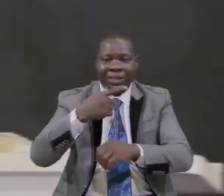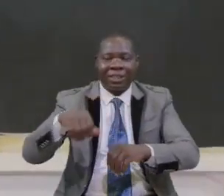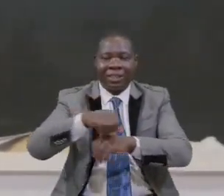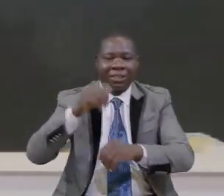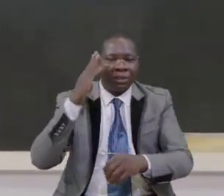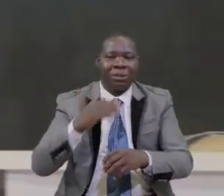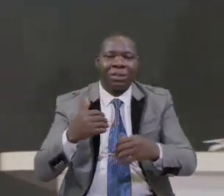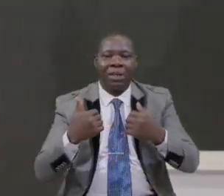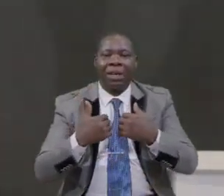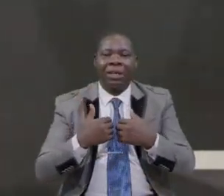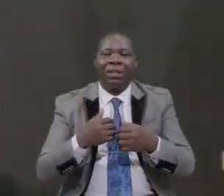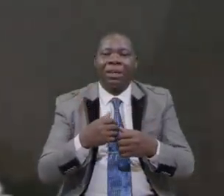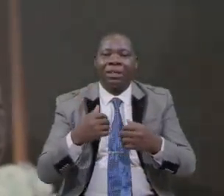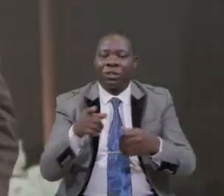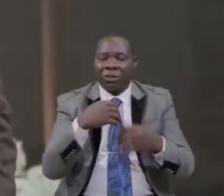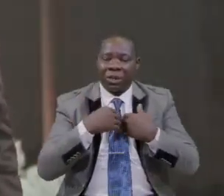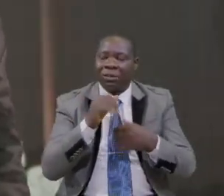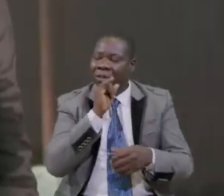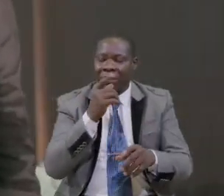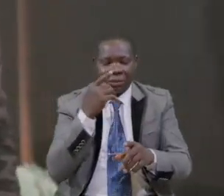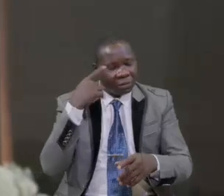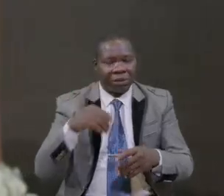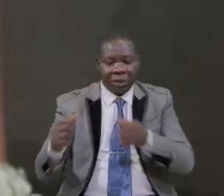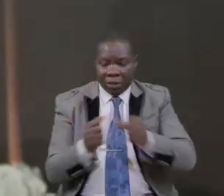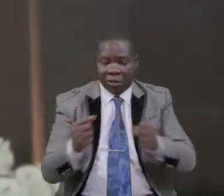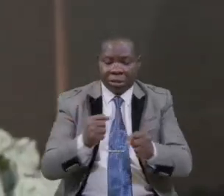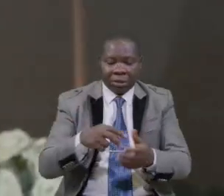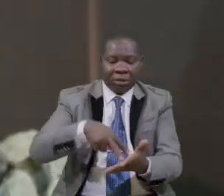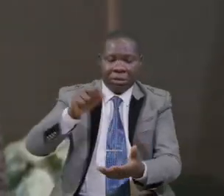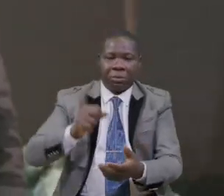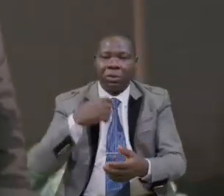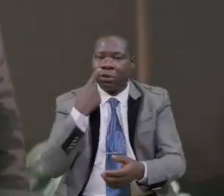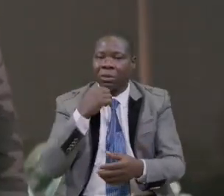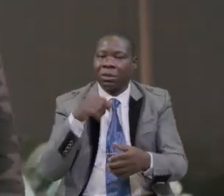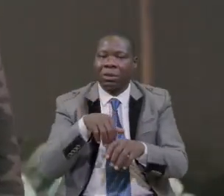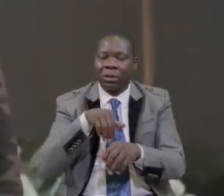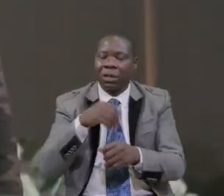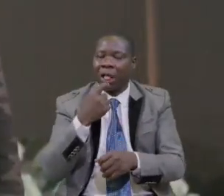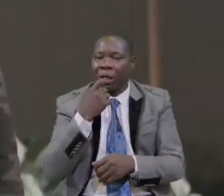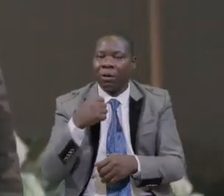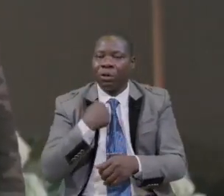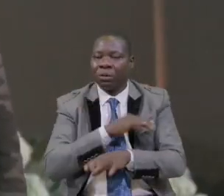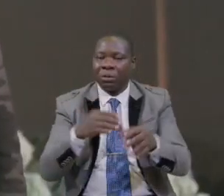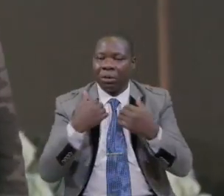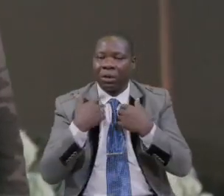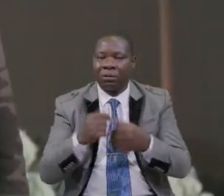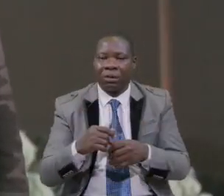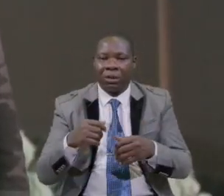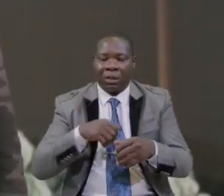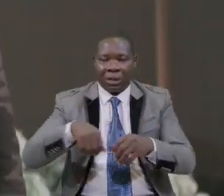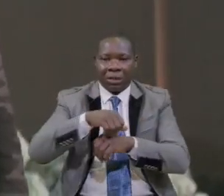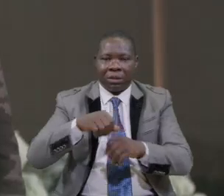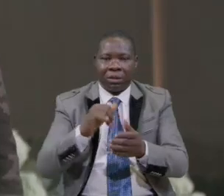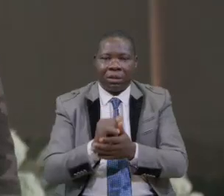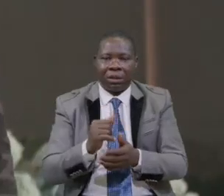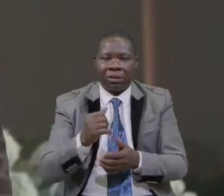and jumping and speaking in tongues. We don't have the anointing that discovers this one is going wrong.